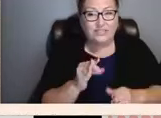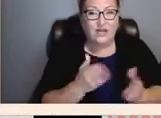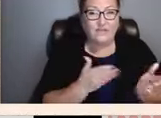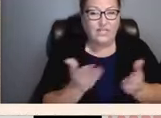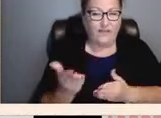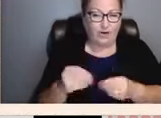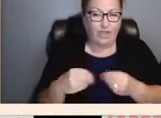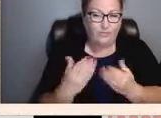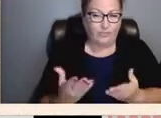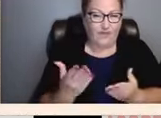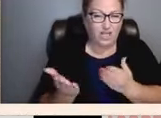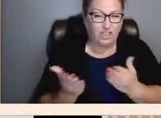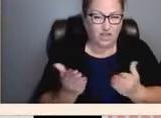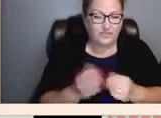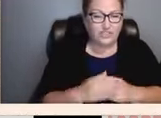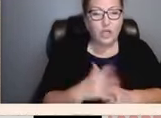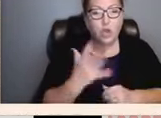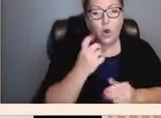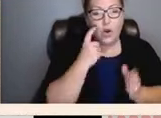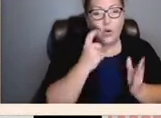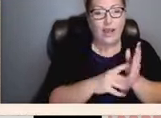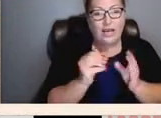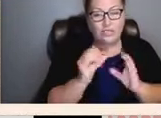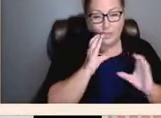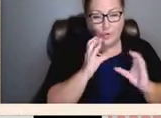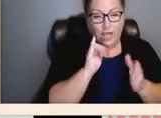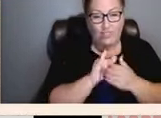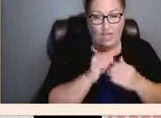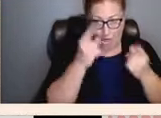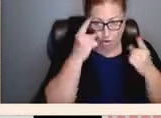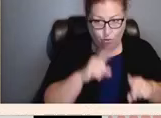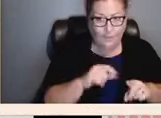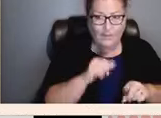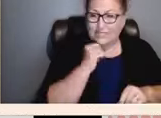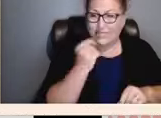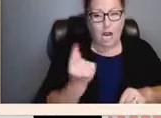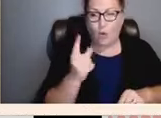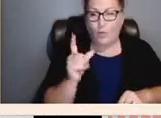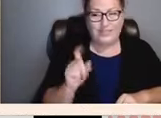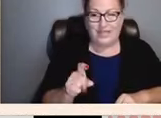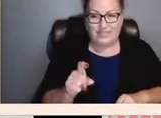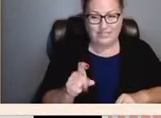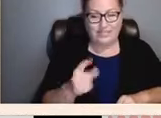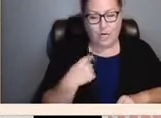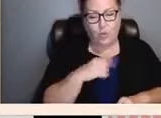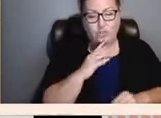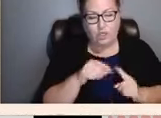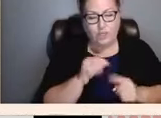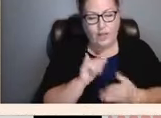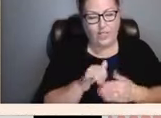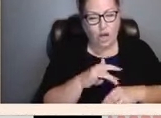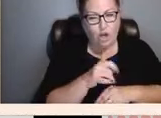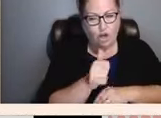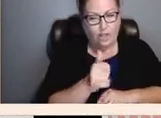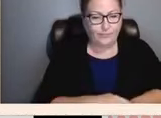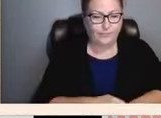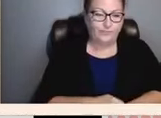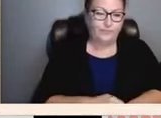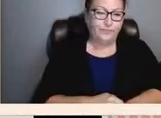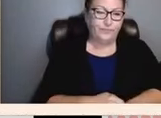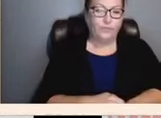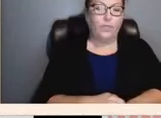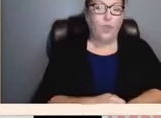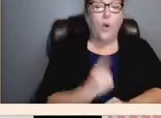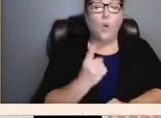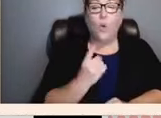want to recognize and communicate that agreement is not always necessary. We talked about that earlier. One of the